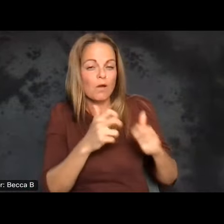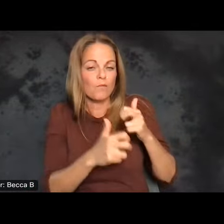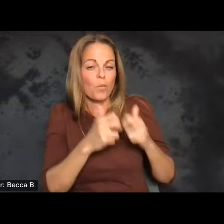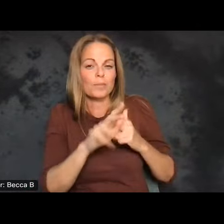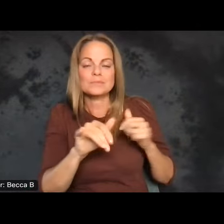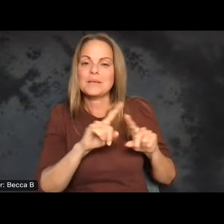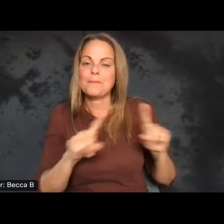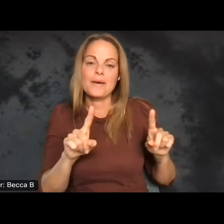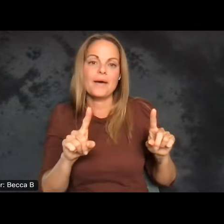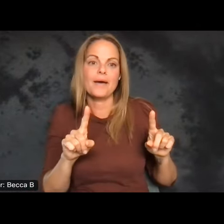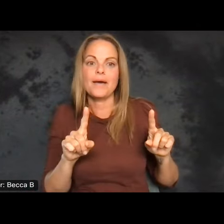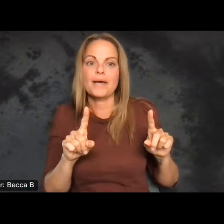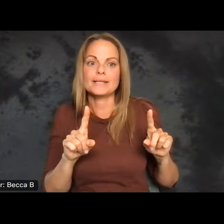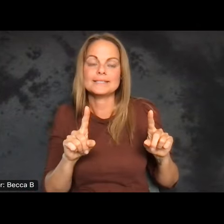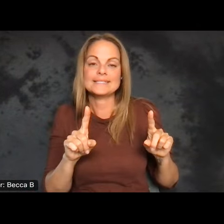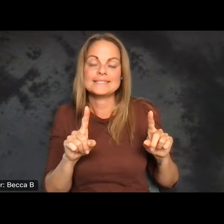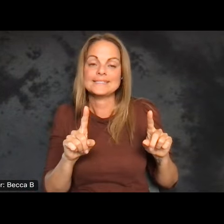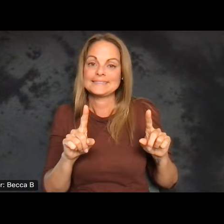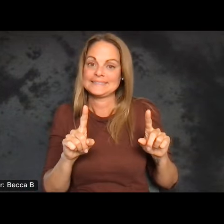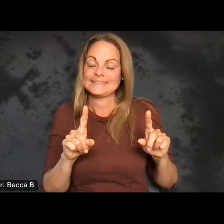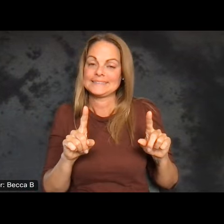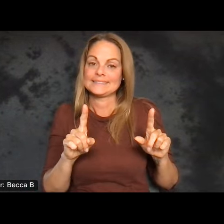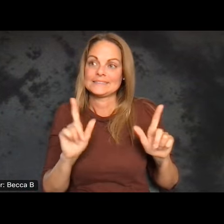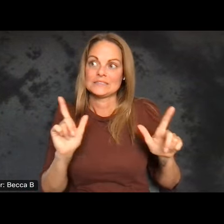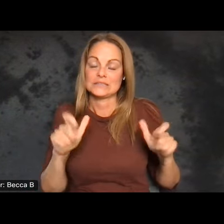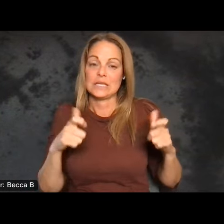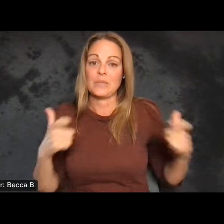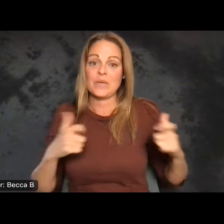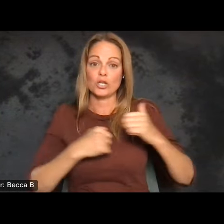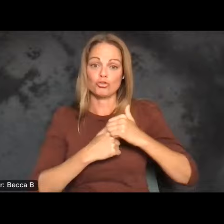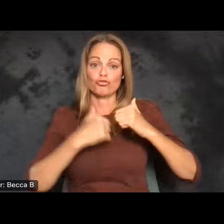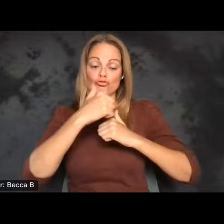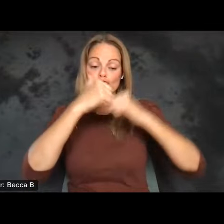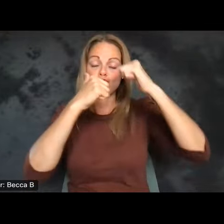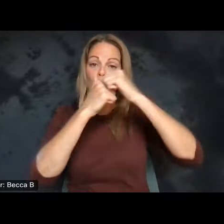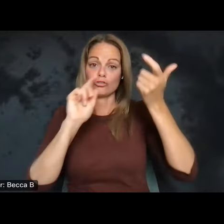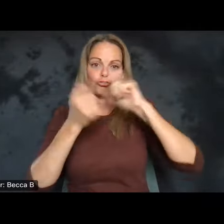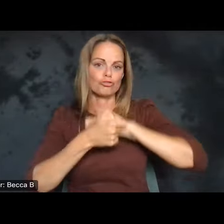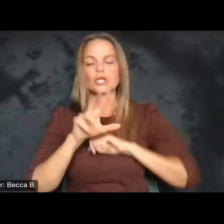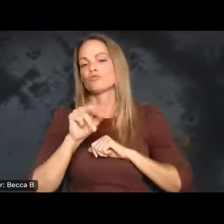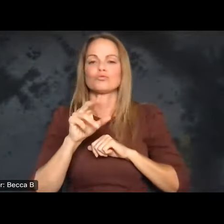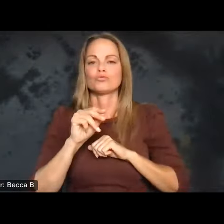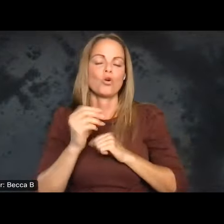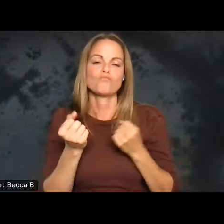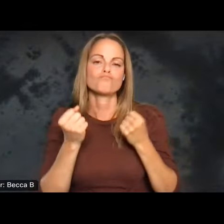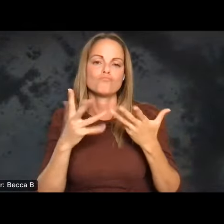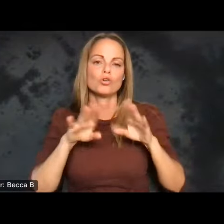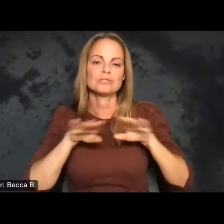making substantial structural changes. It would still be a multi-level facility